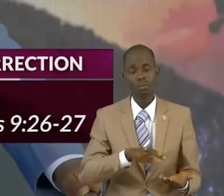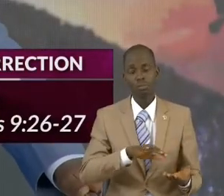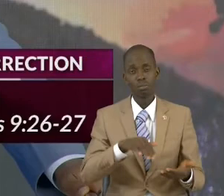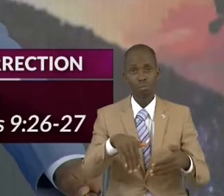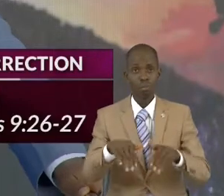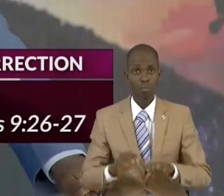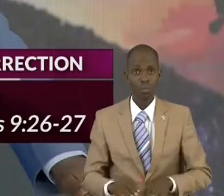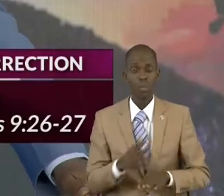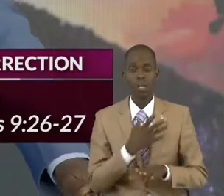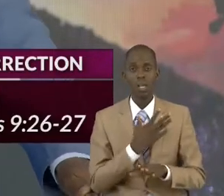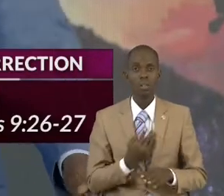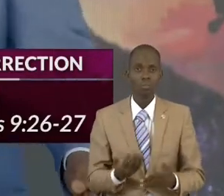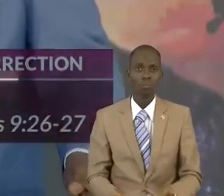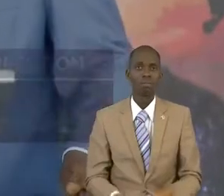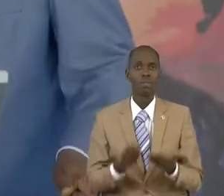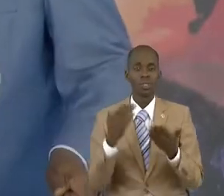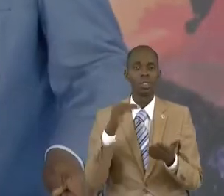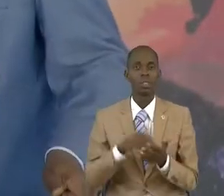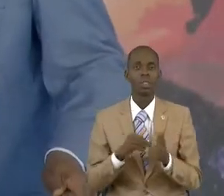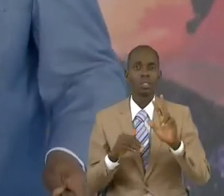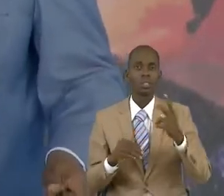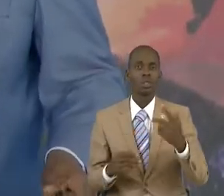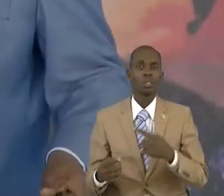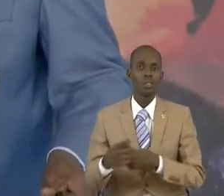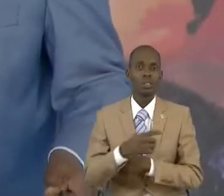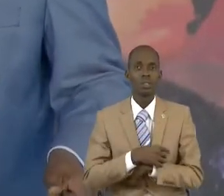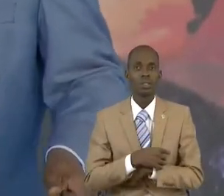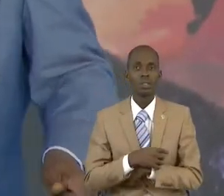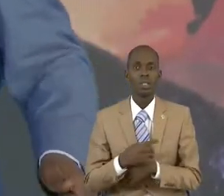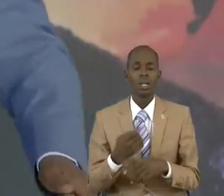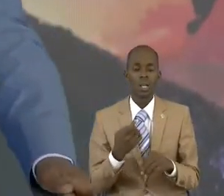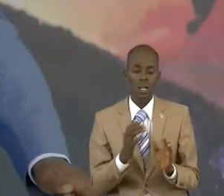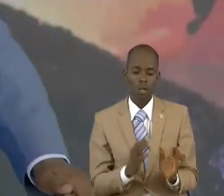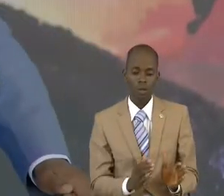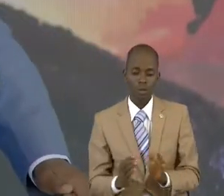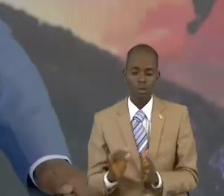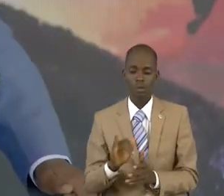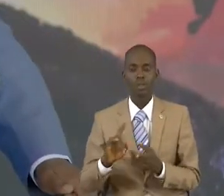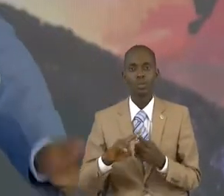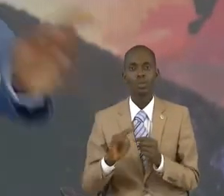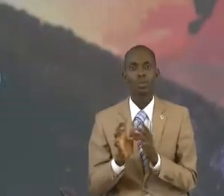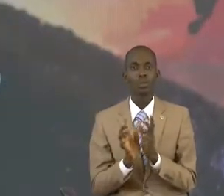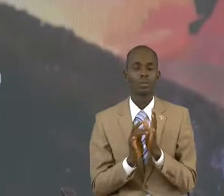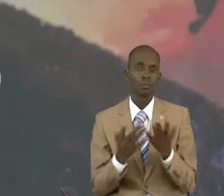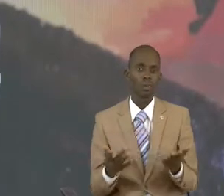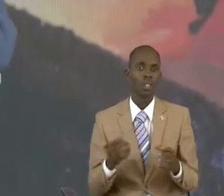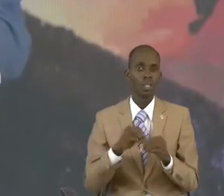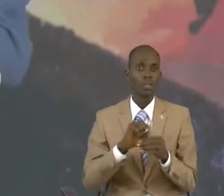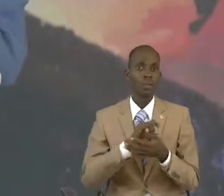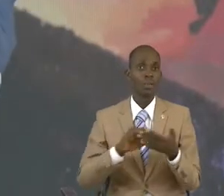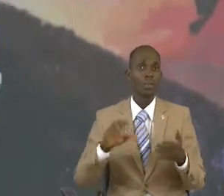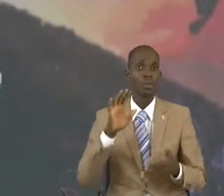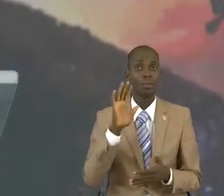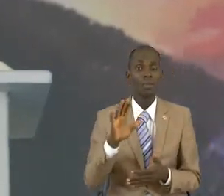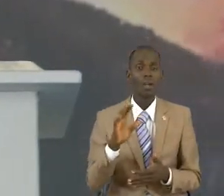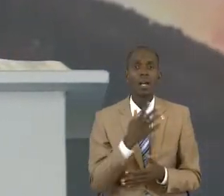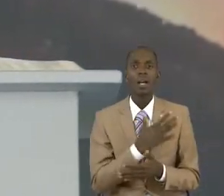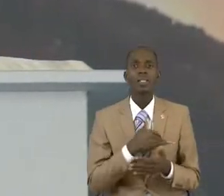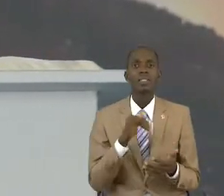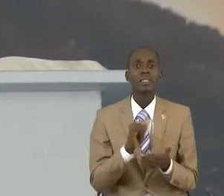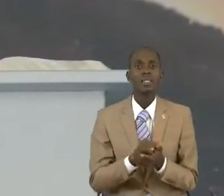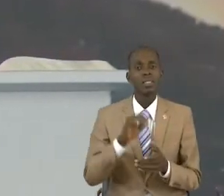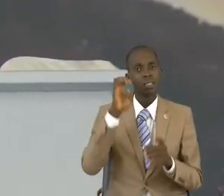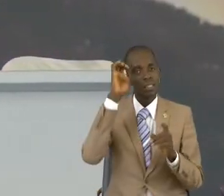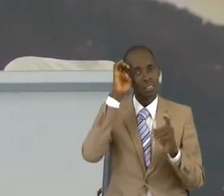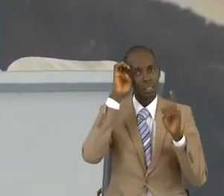third day, according to the scriptures. Verse 5. And that he was